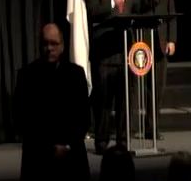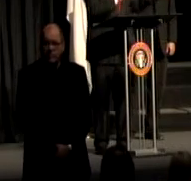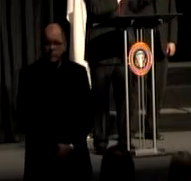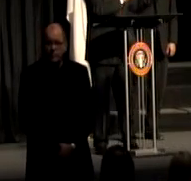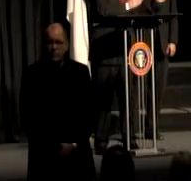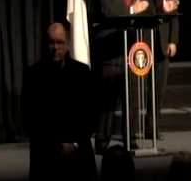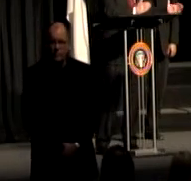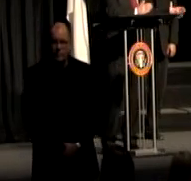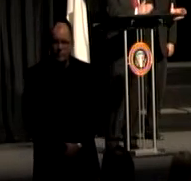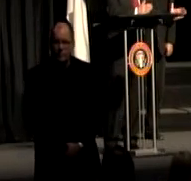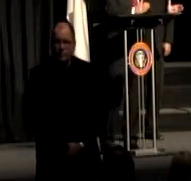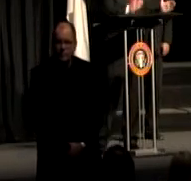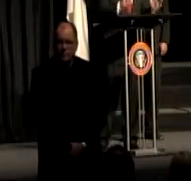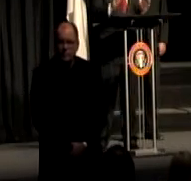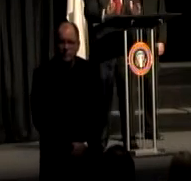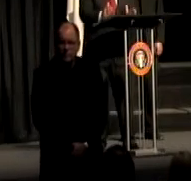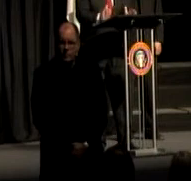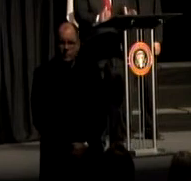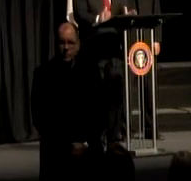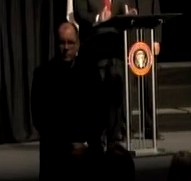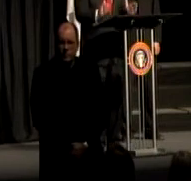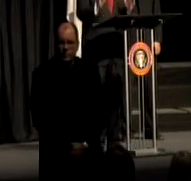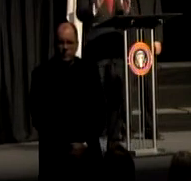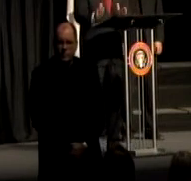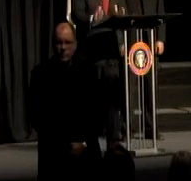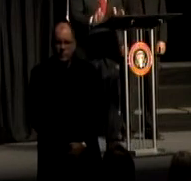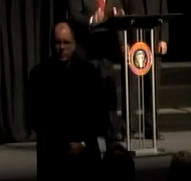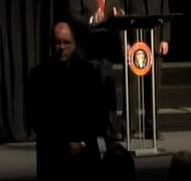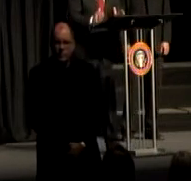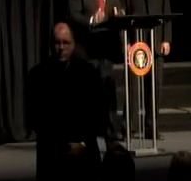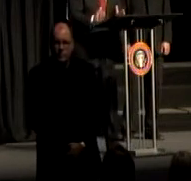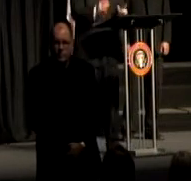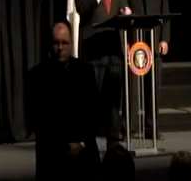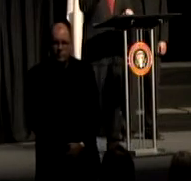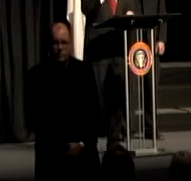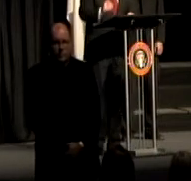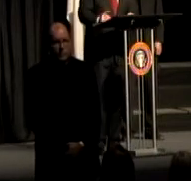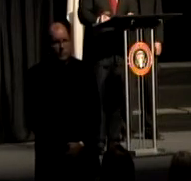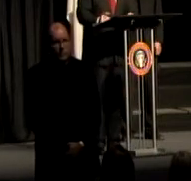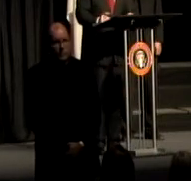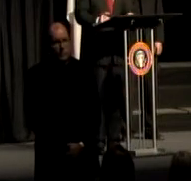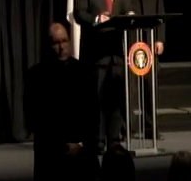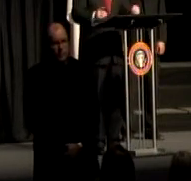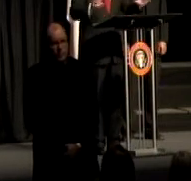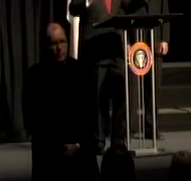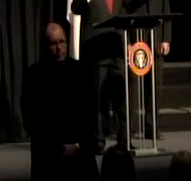and I believe the state of the church will be unified if we do one thing